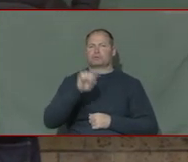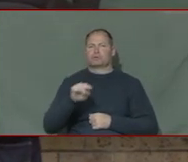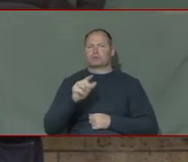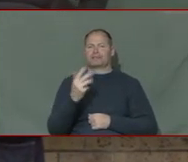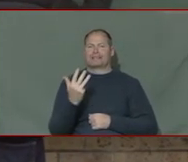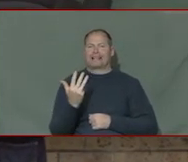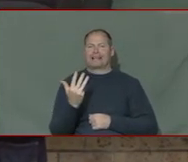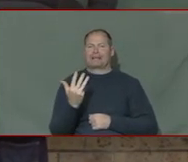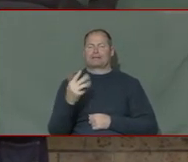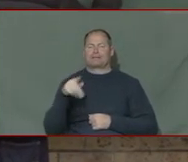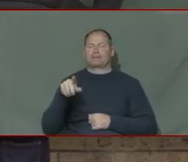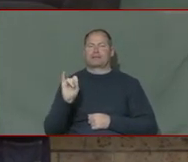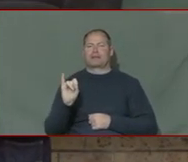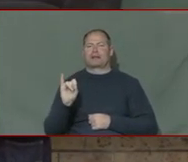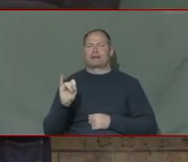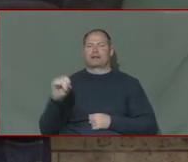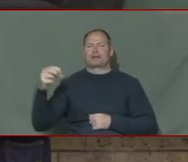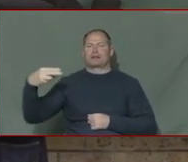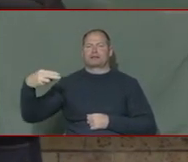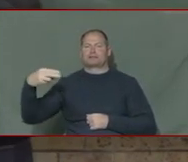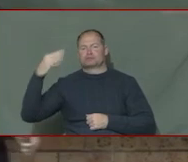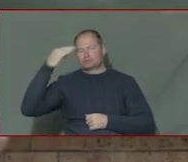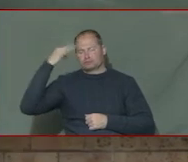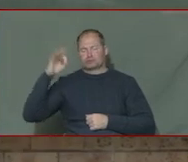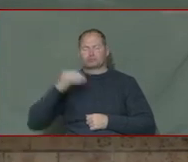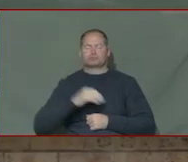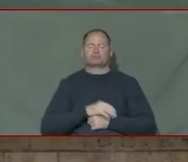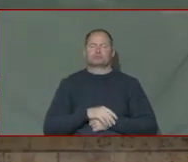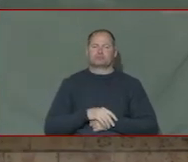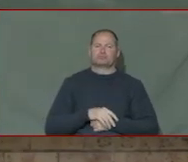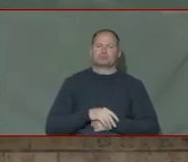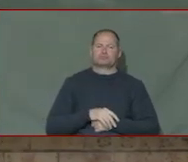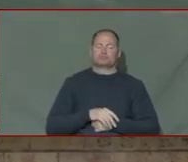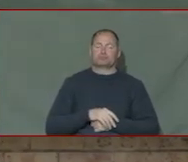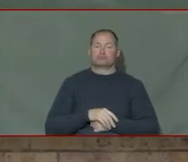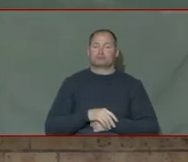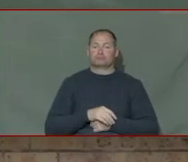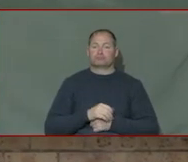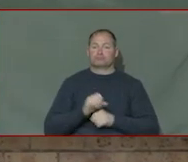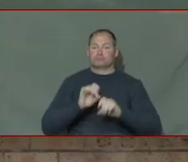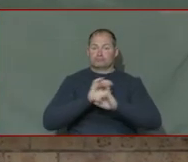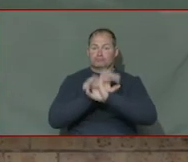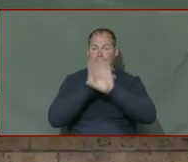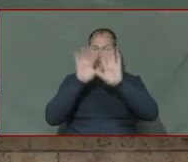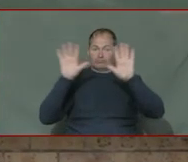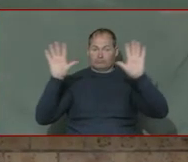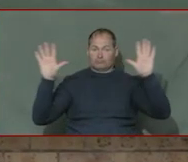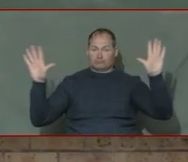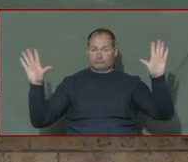9 pi h cubed. Right, is that clear?